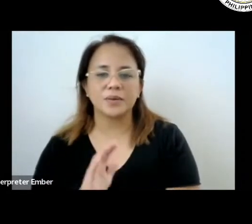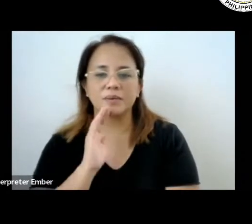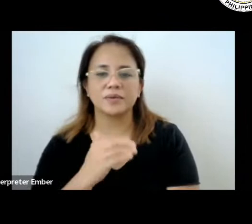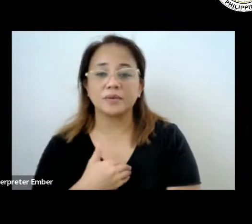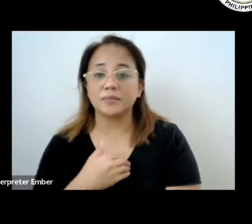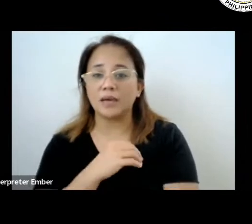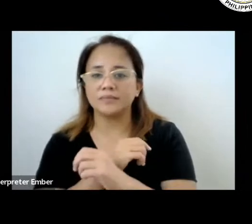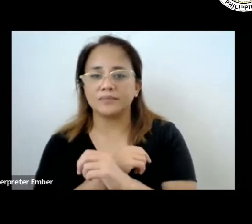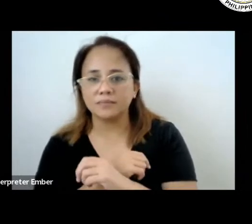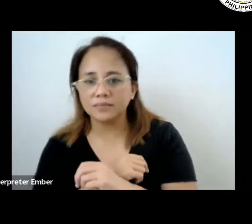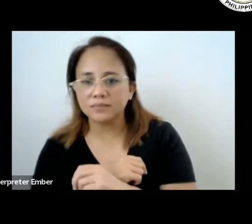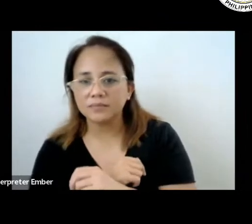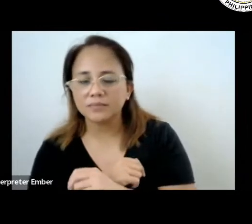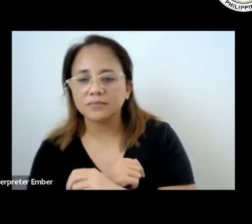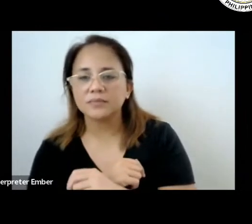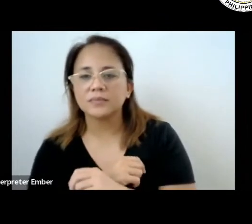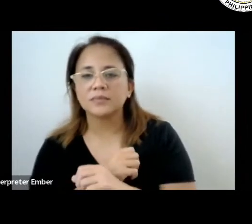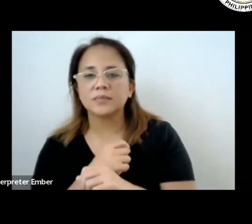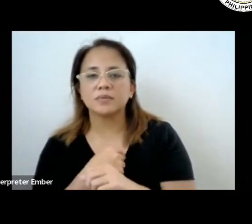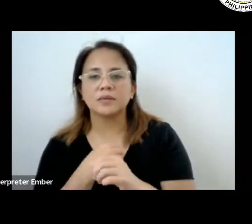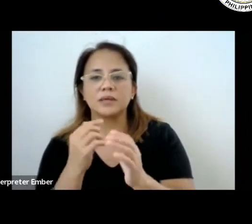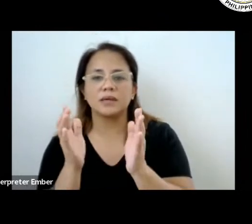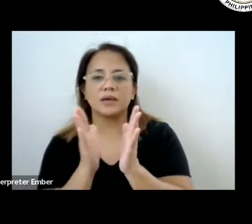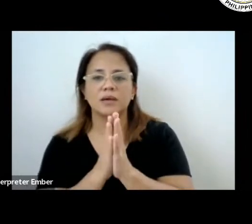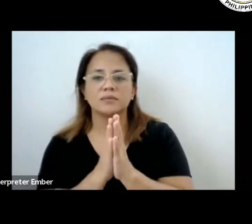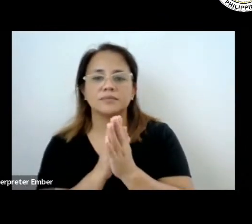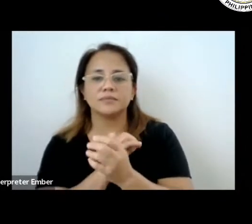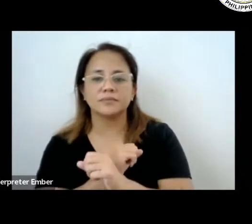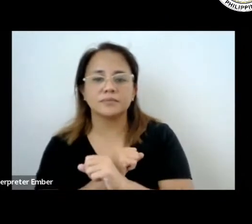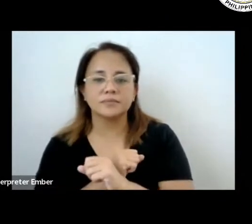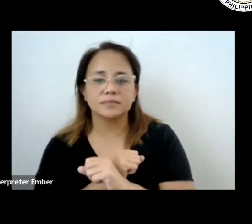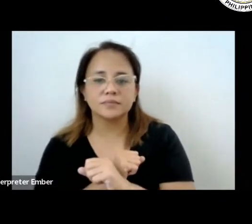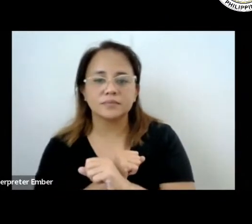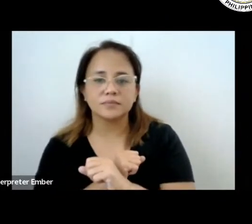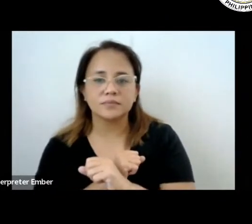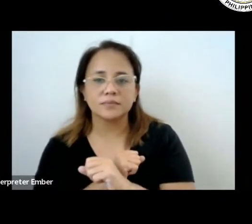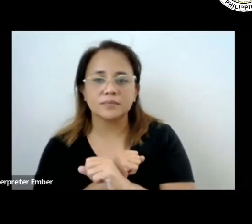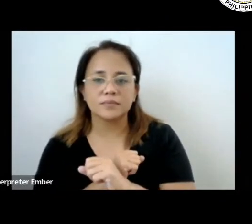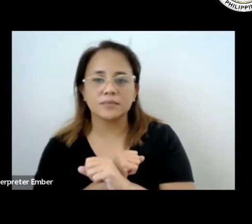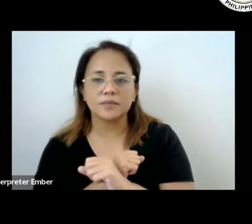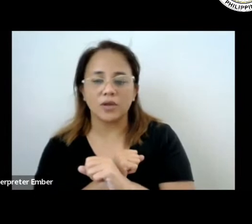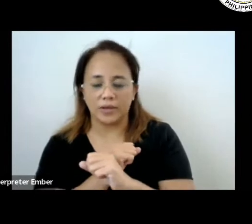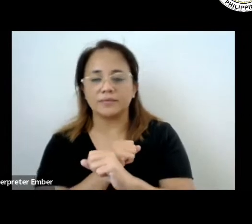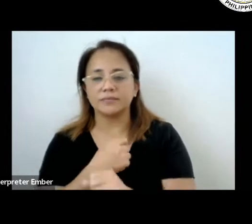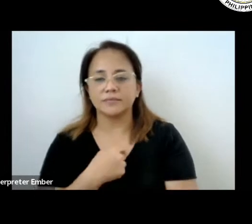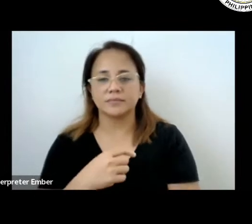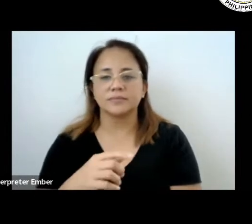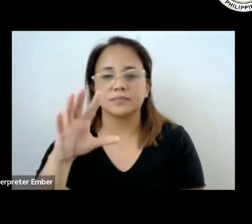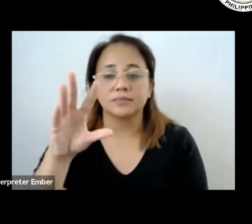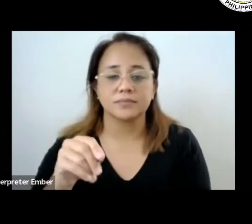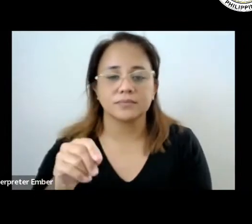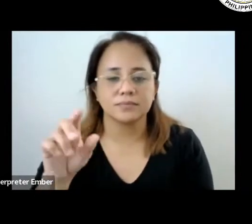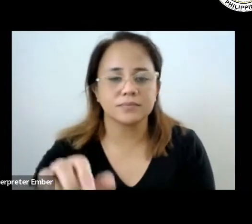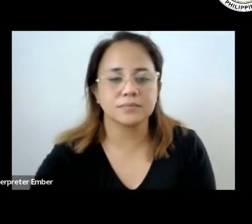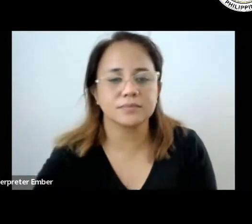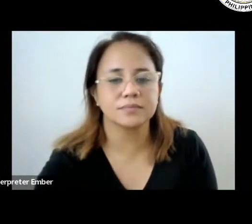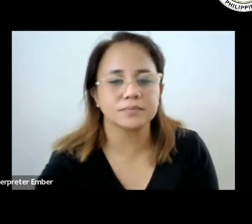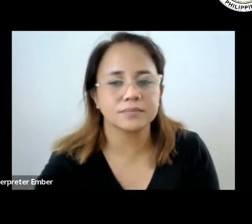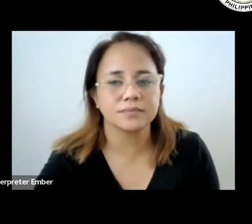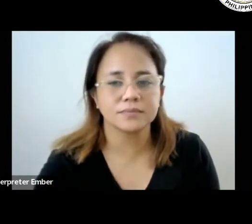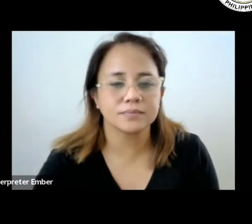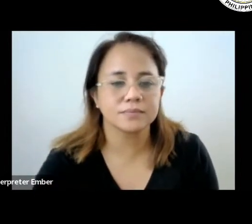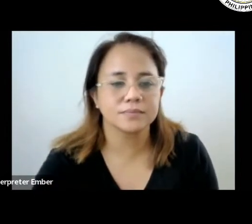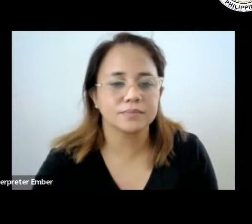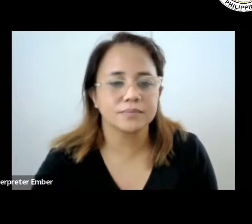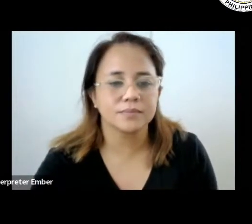And of course, could I ask for a statement, a brief statement from one of our guests from Teachers